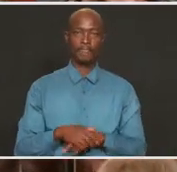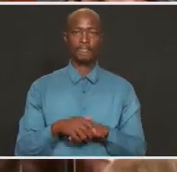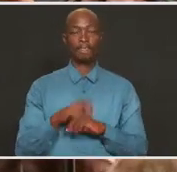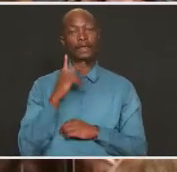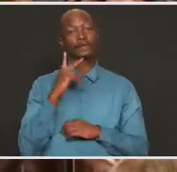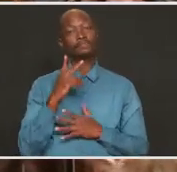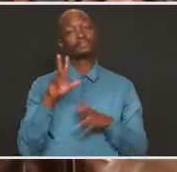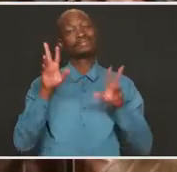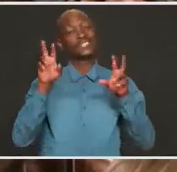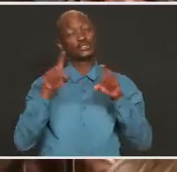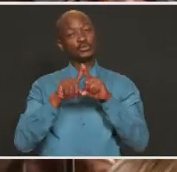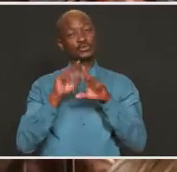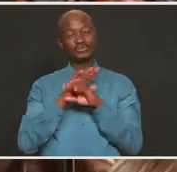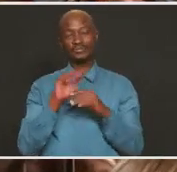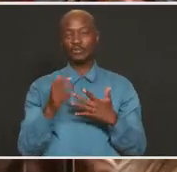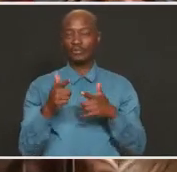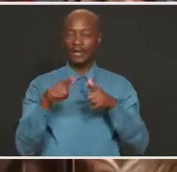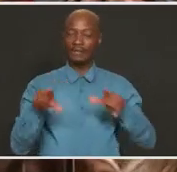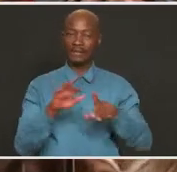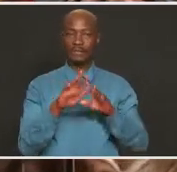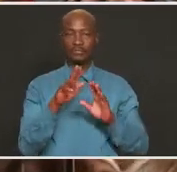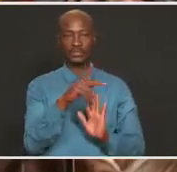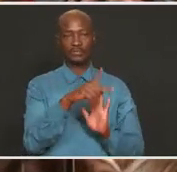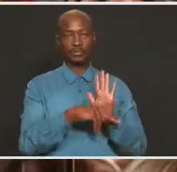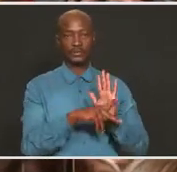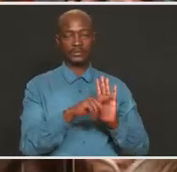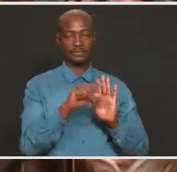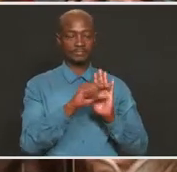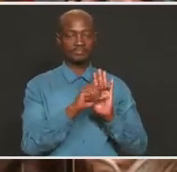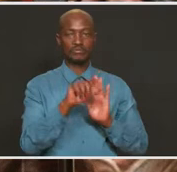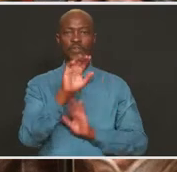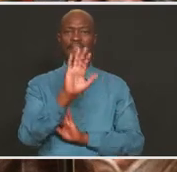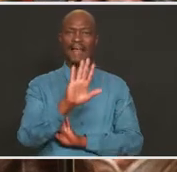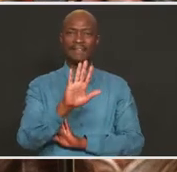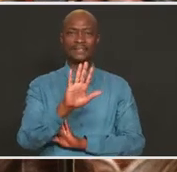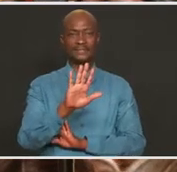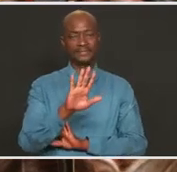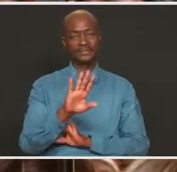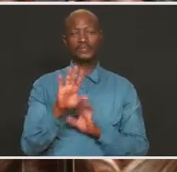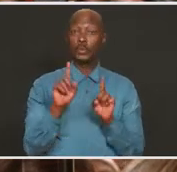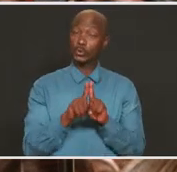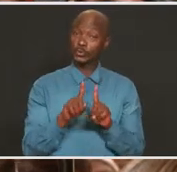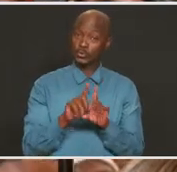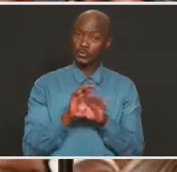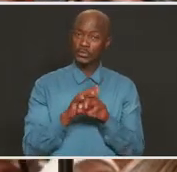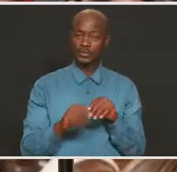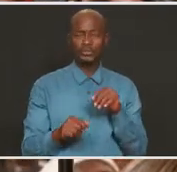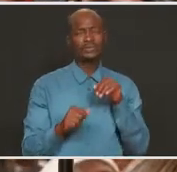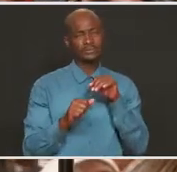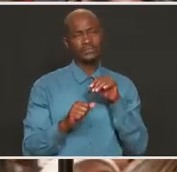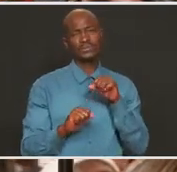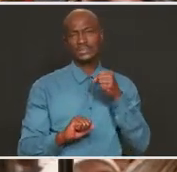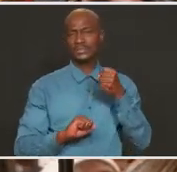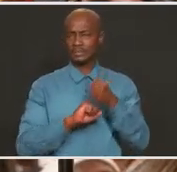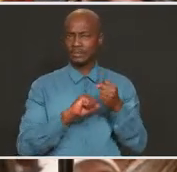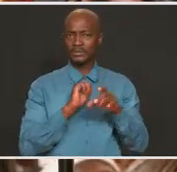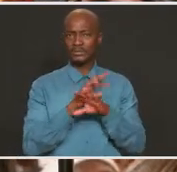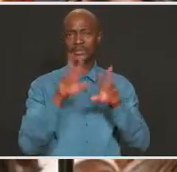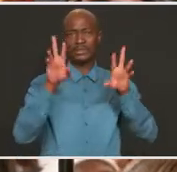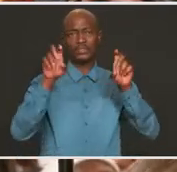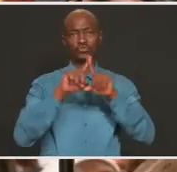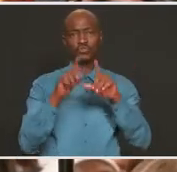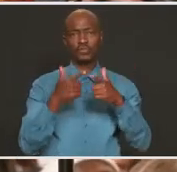policy it was five we also support the issue of language policy